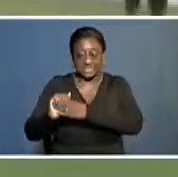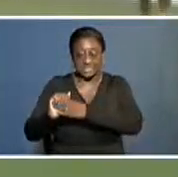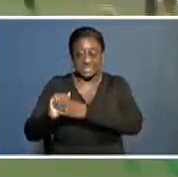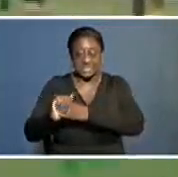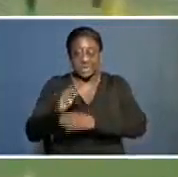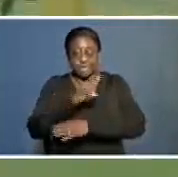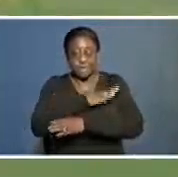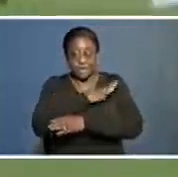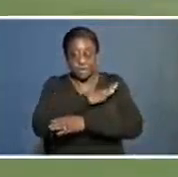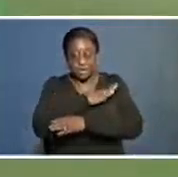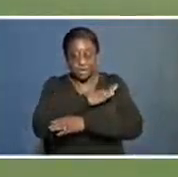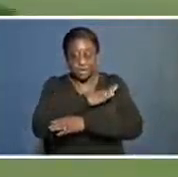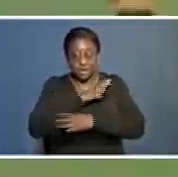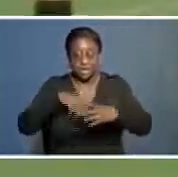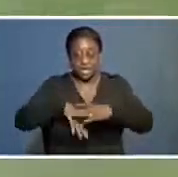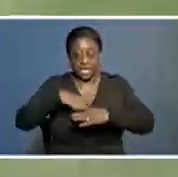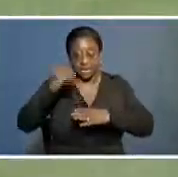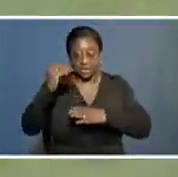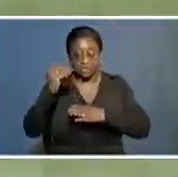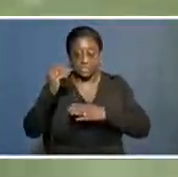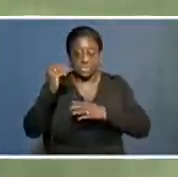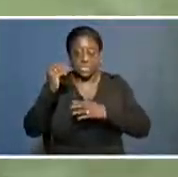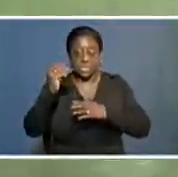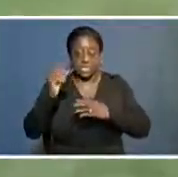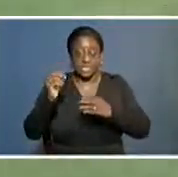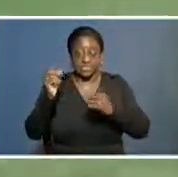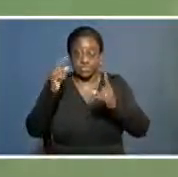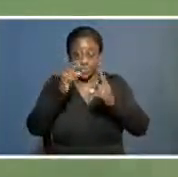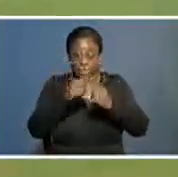Brian Wharton added a brace, scoring in the 9th and